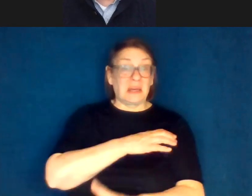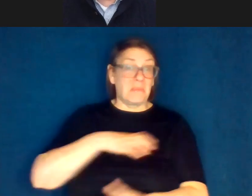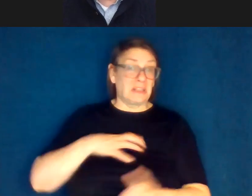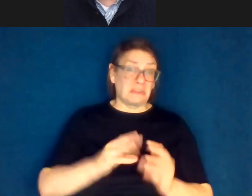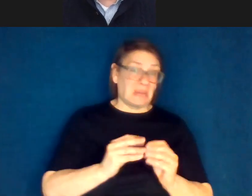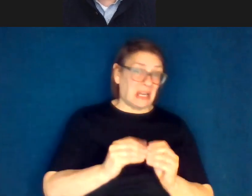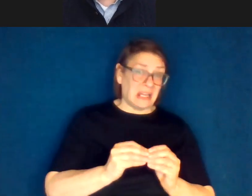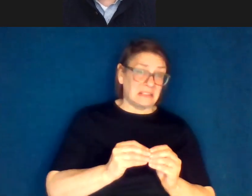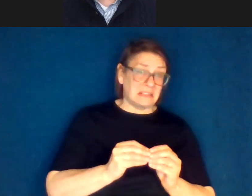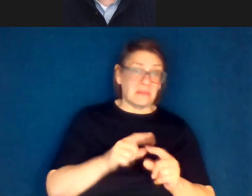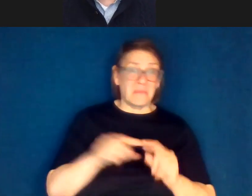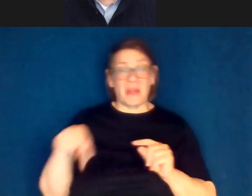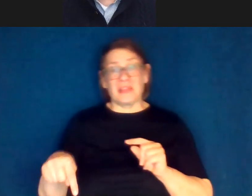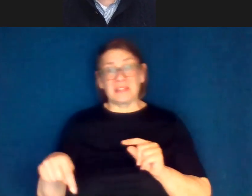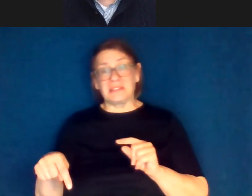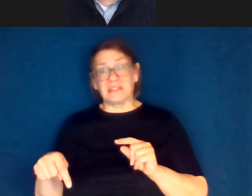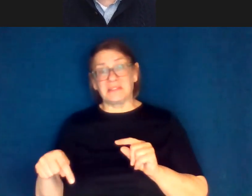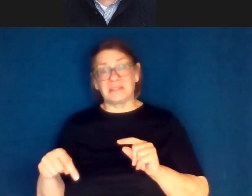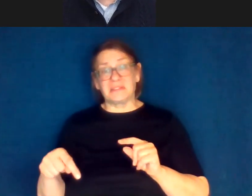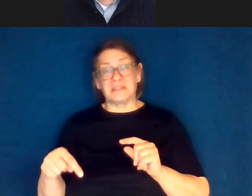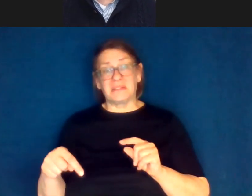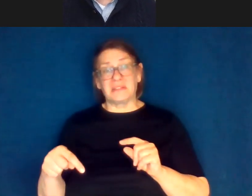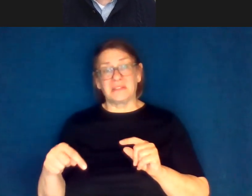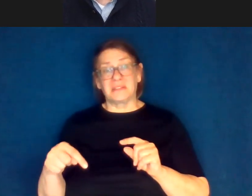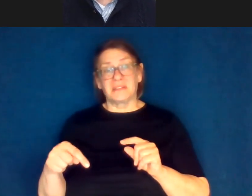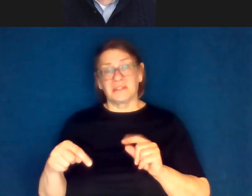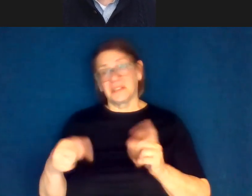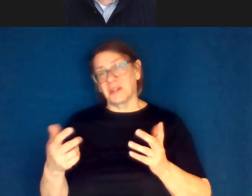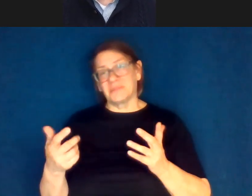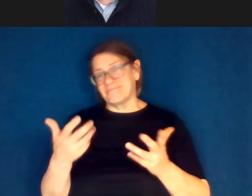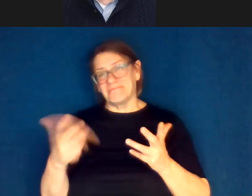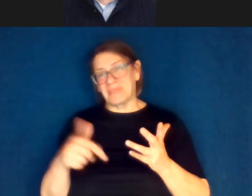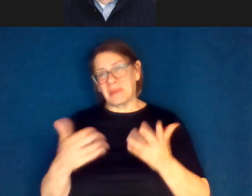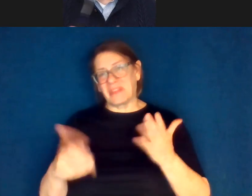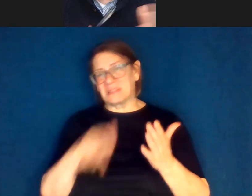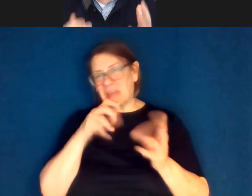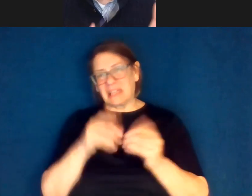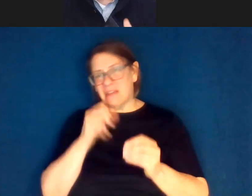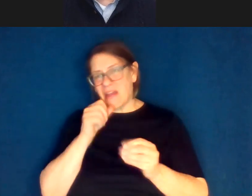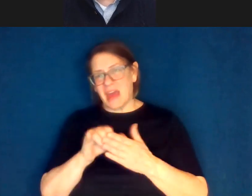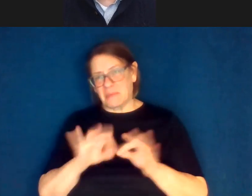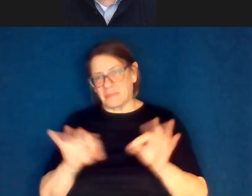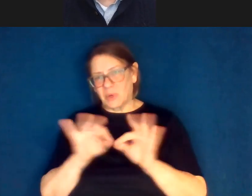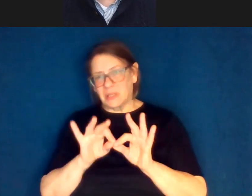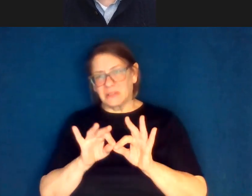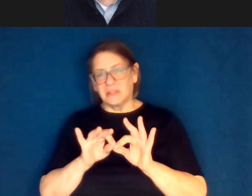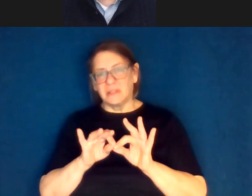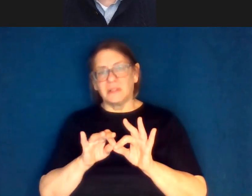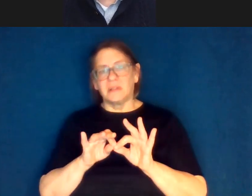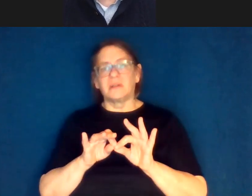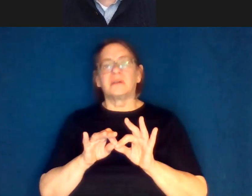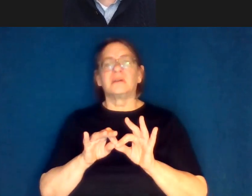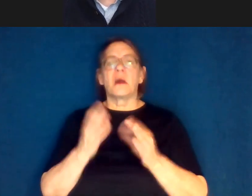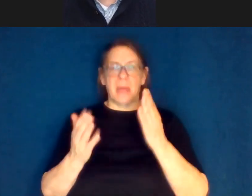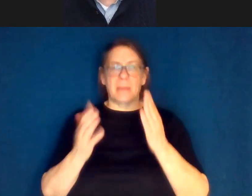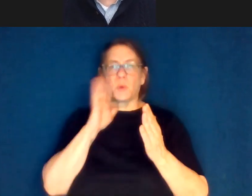of a major issue rather than just healthcare committee. I mean, we can get more outreach at